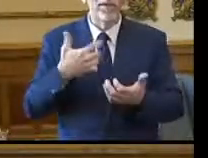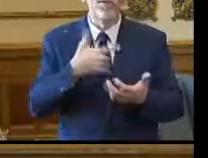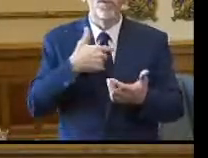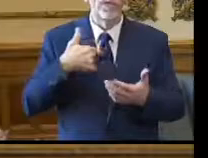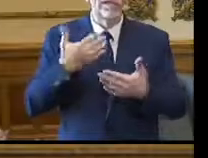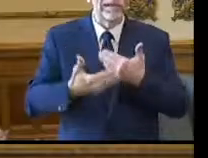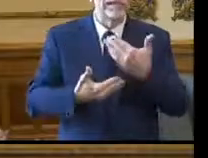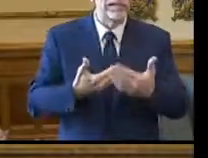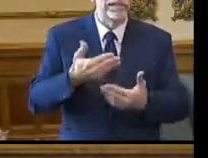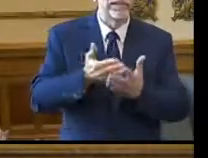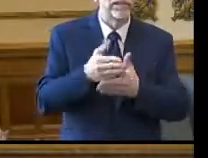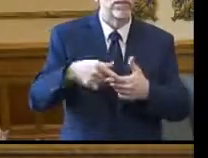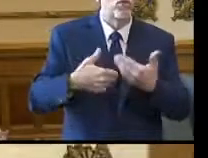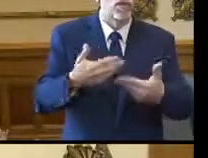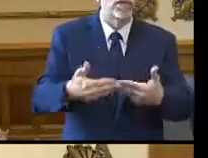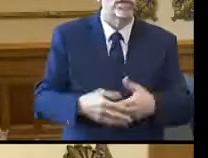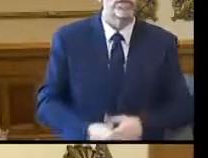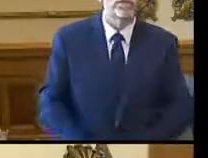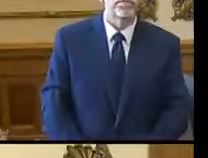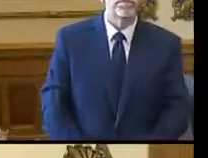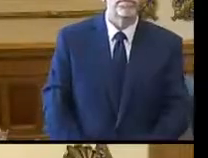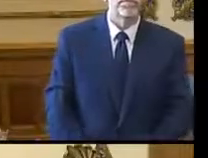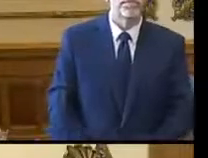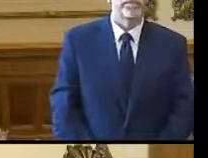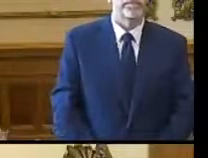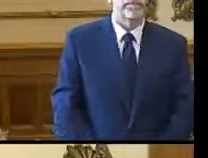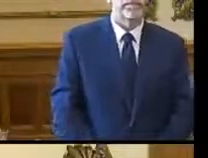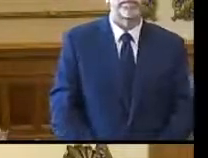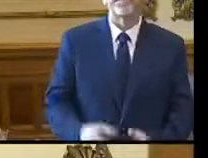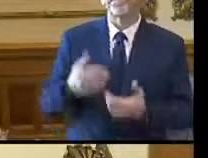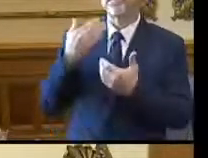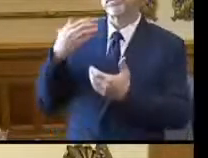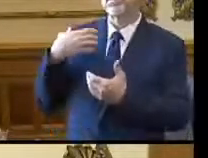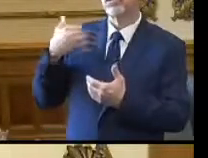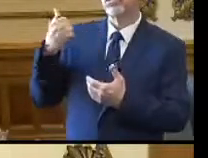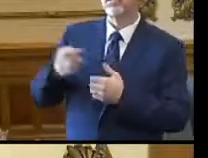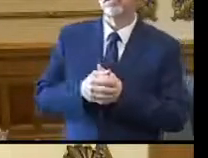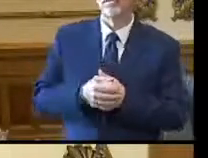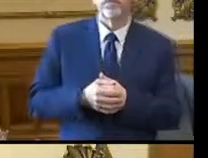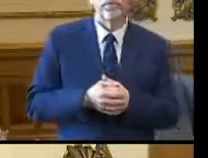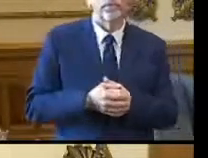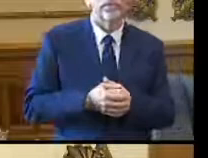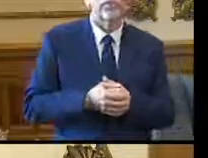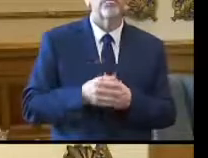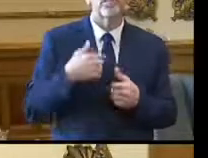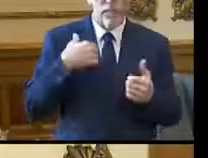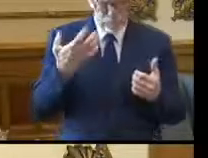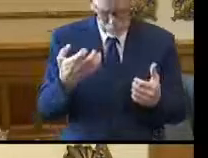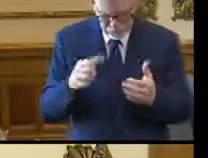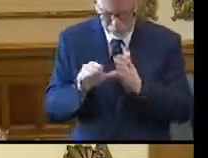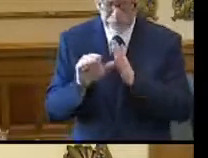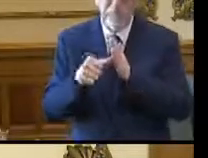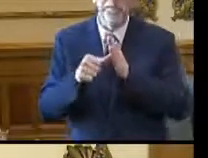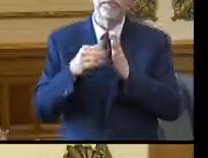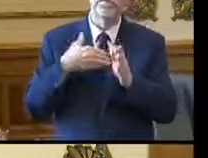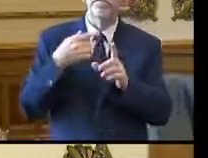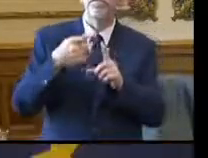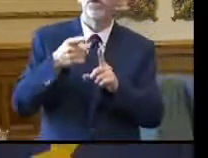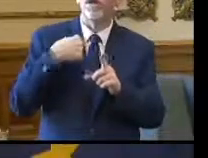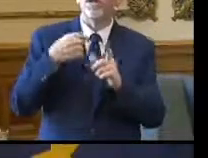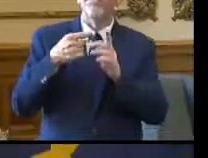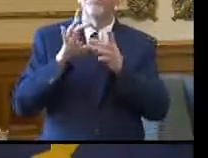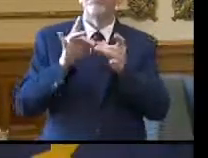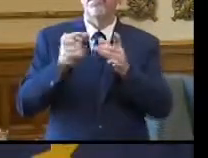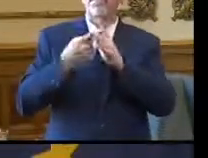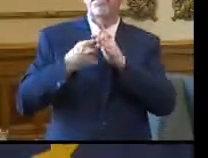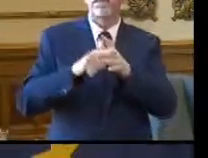At Crane Credit Union, we care about our members and the communities we serve, providing great products and service